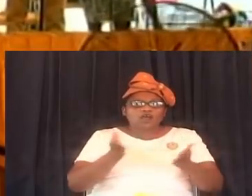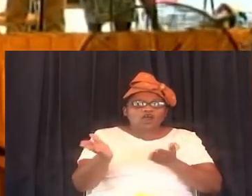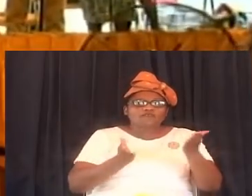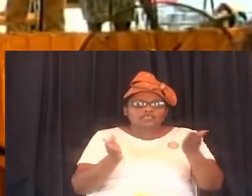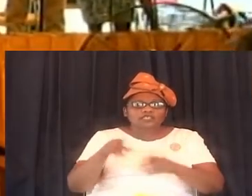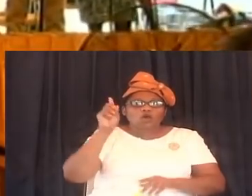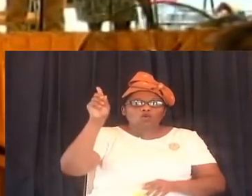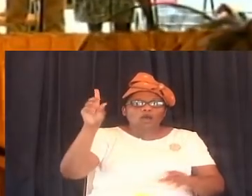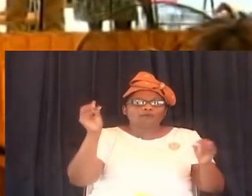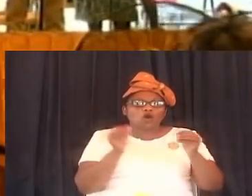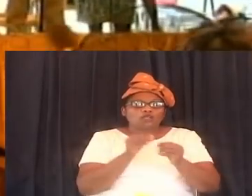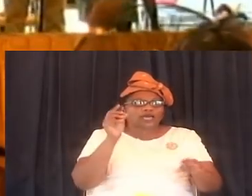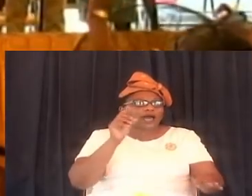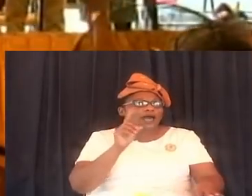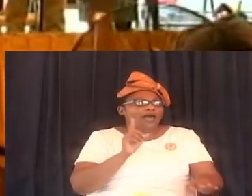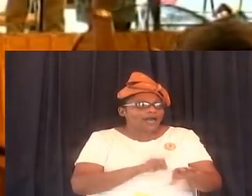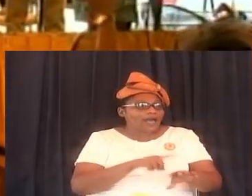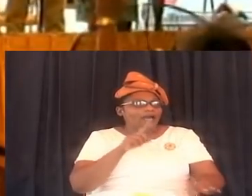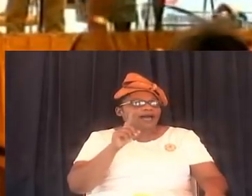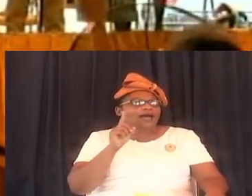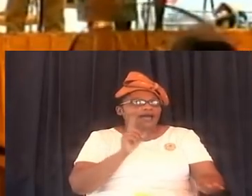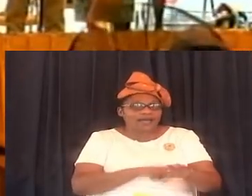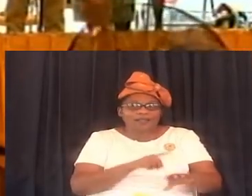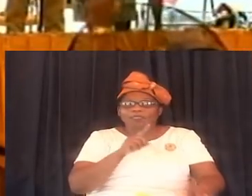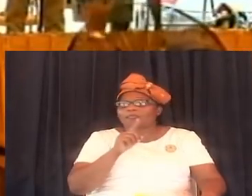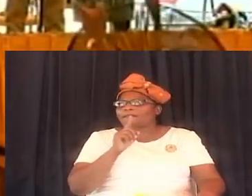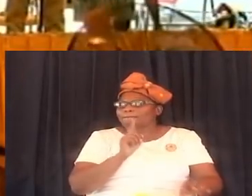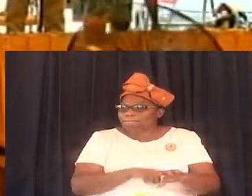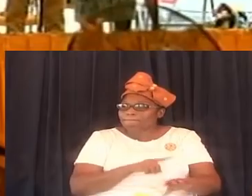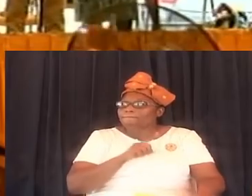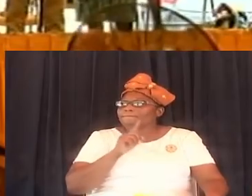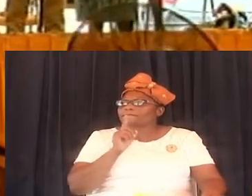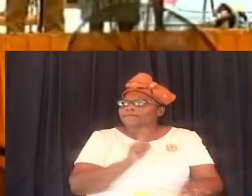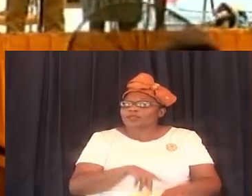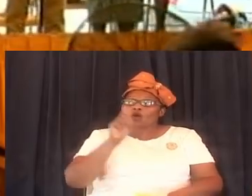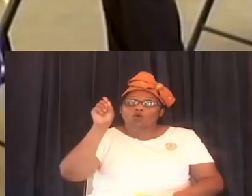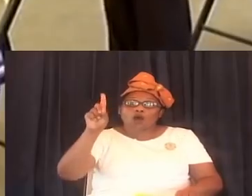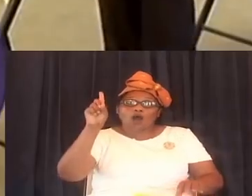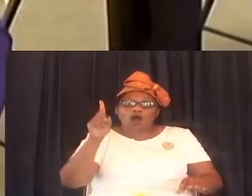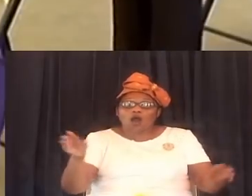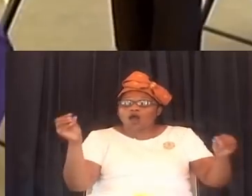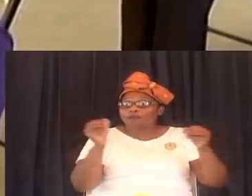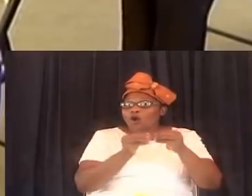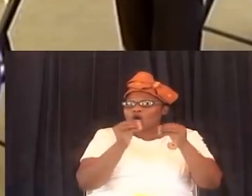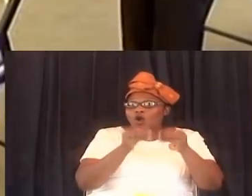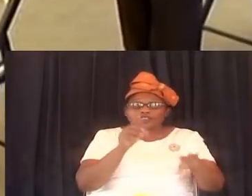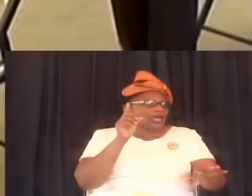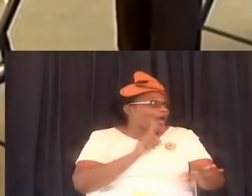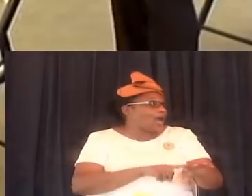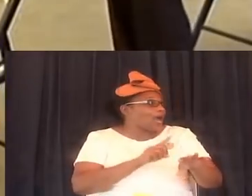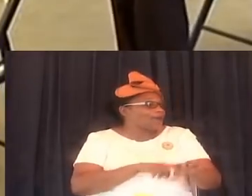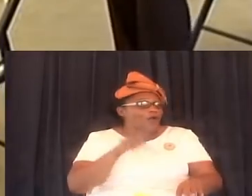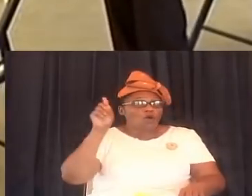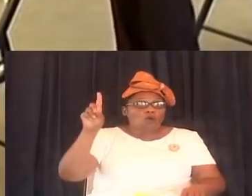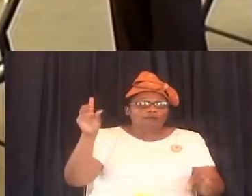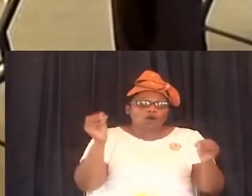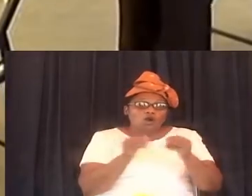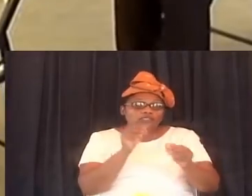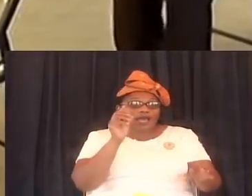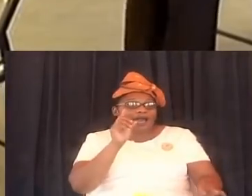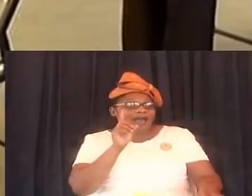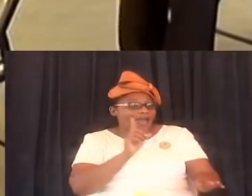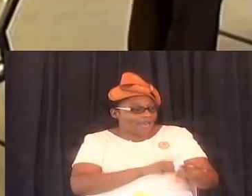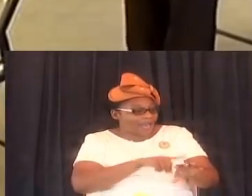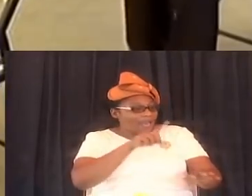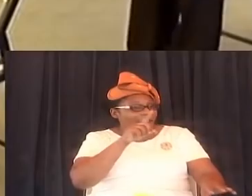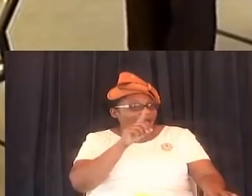God's servant. One more time. One more time. One more time. One more